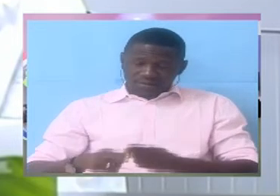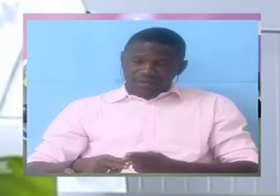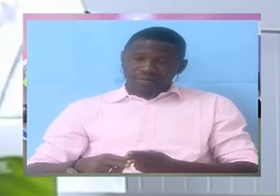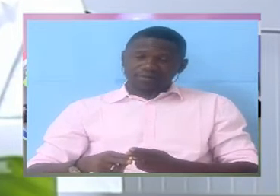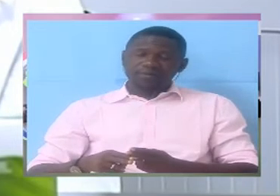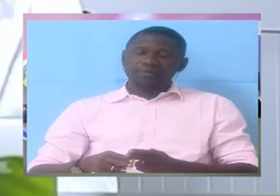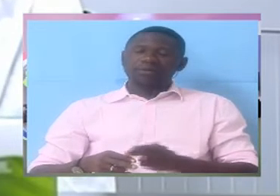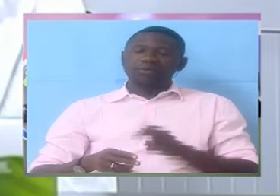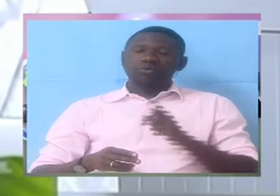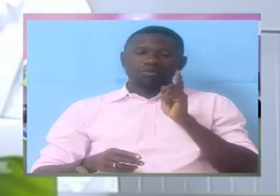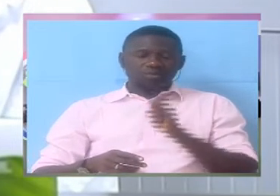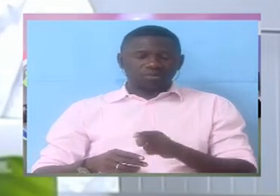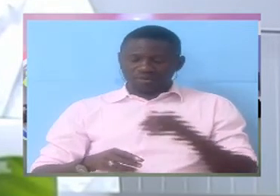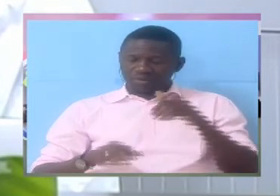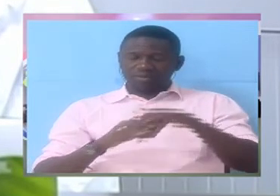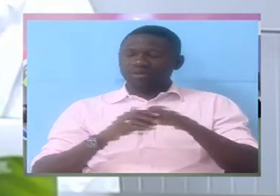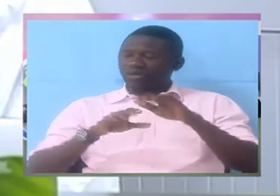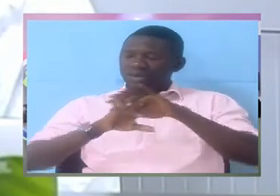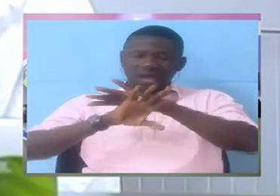should be in all sectors.